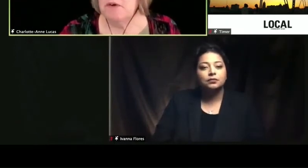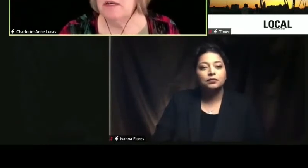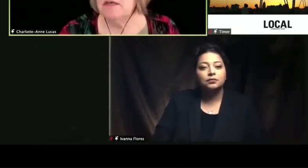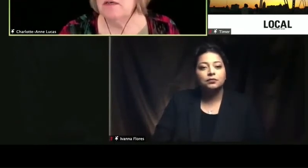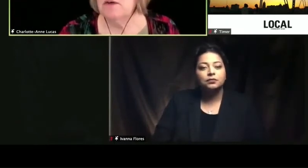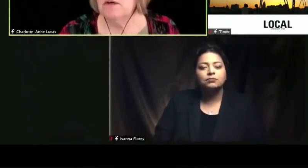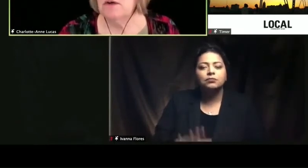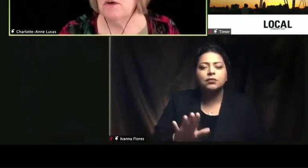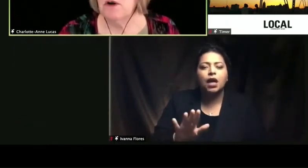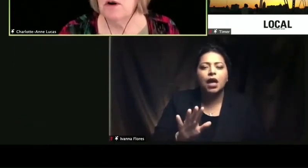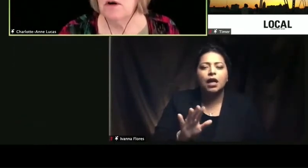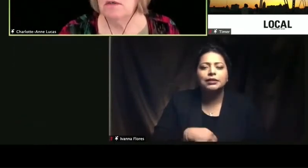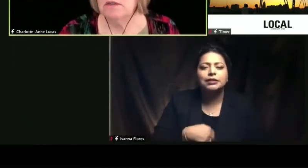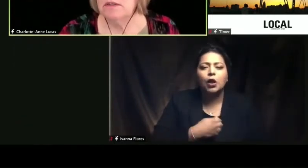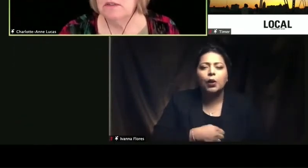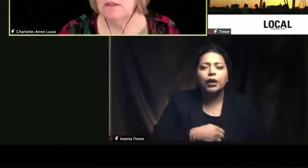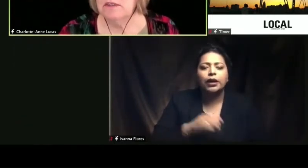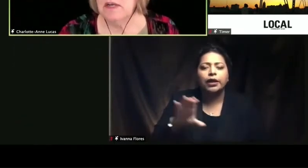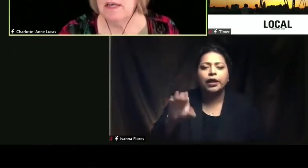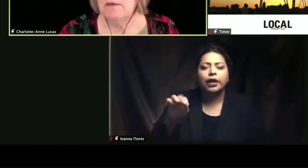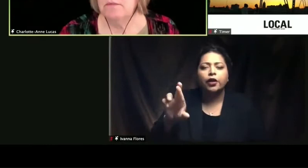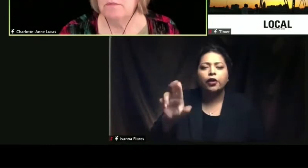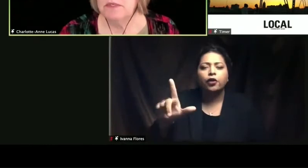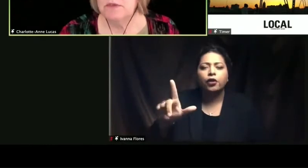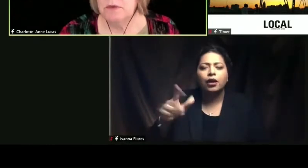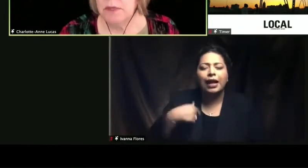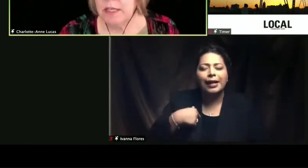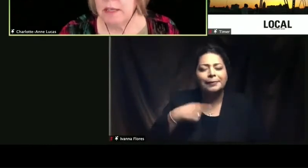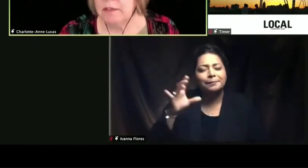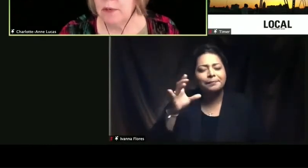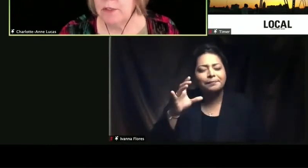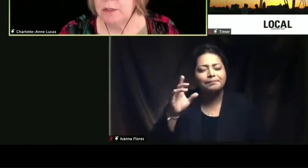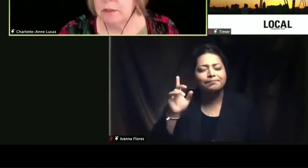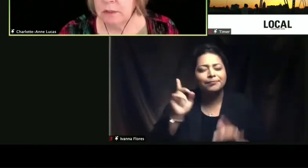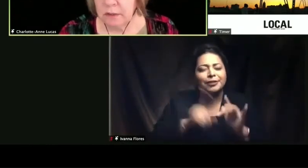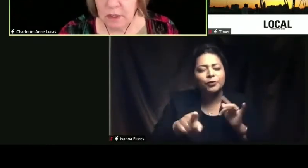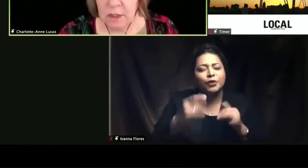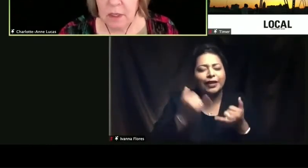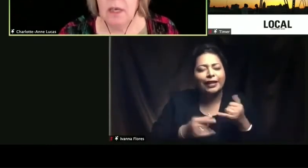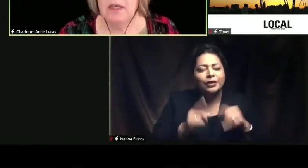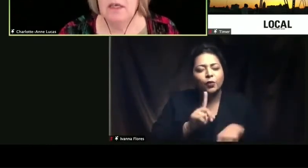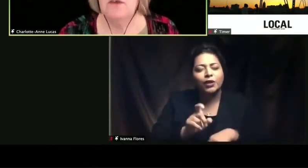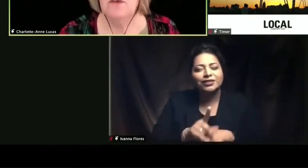I'm sorry, Carl. Did I miss you on that last question?